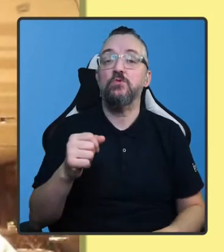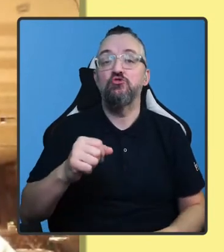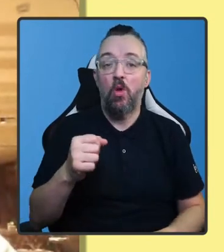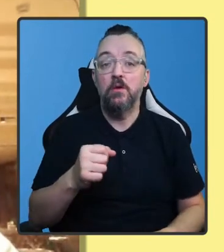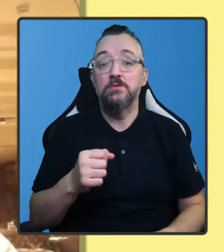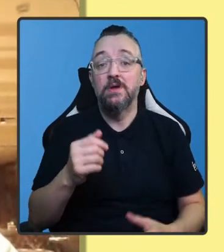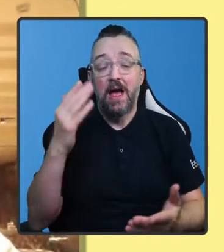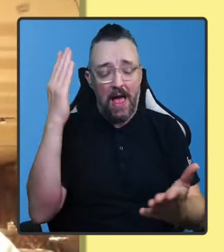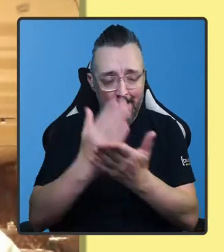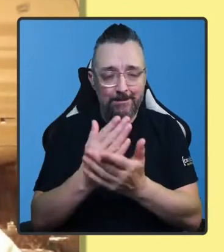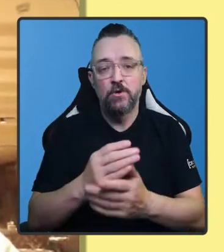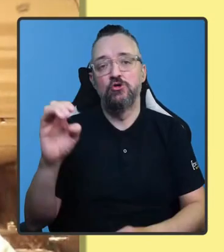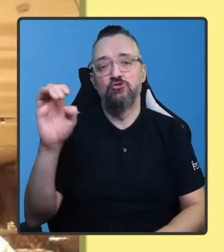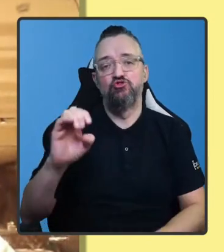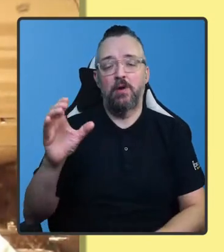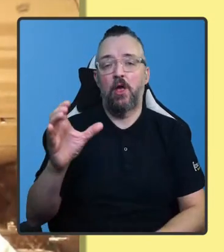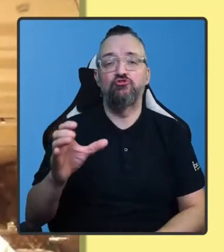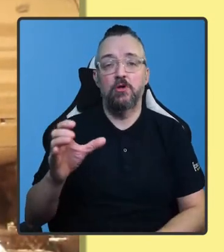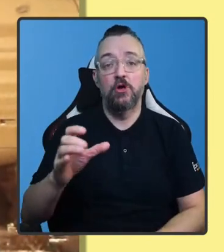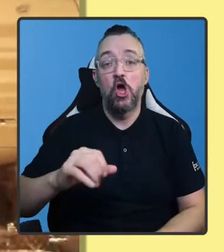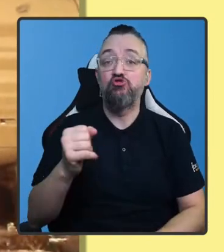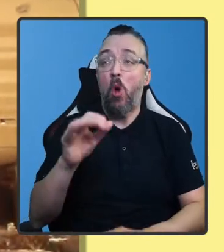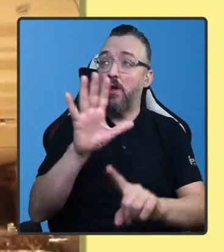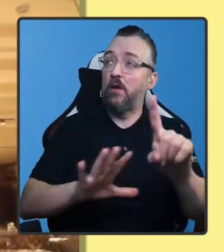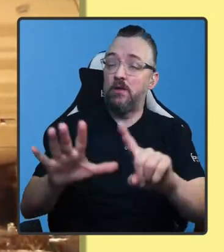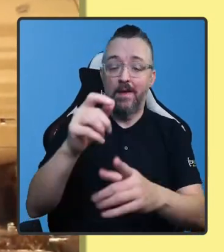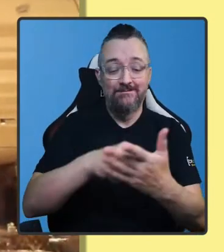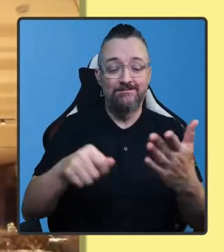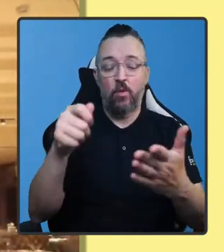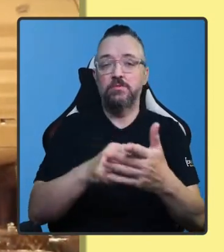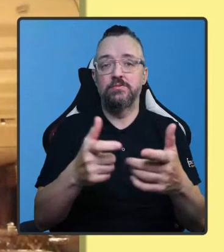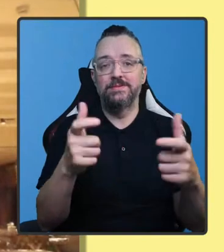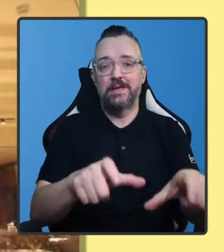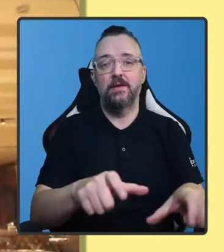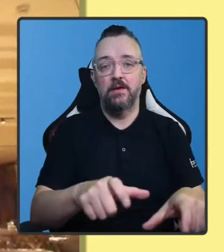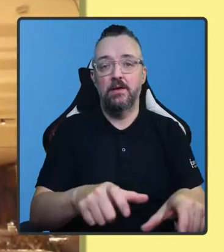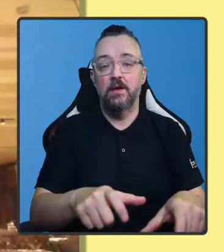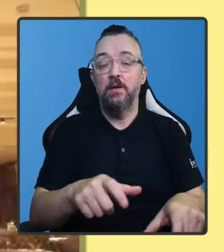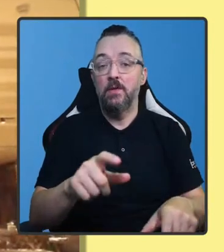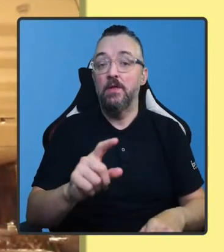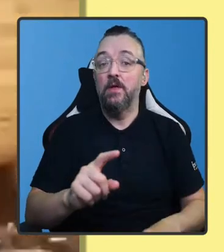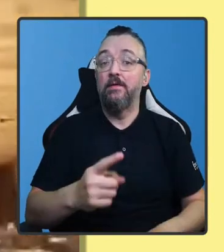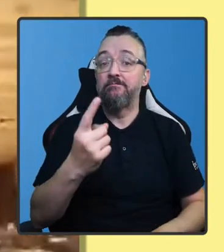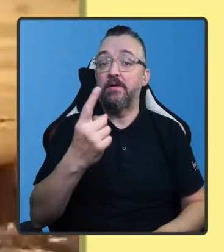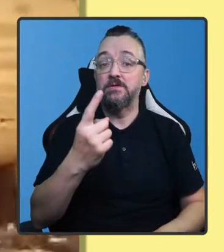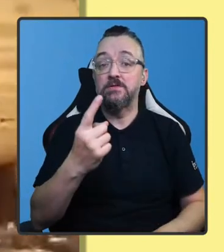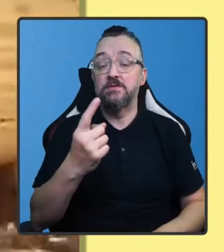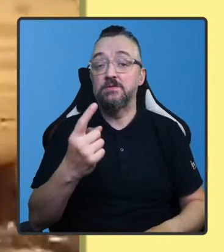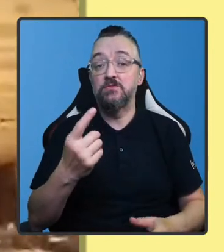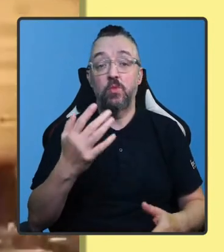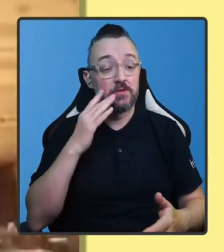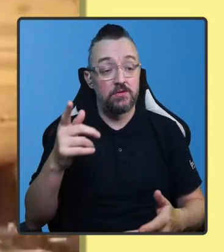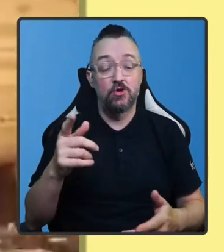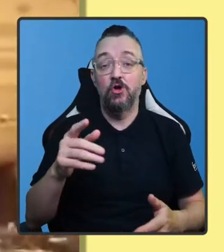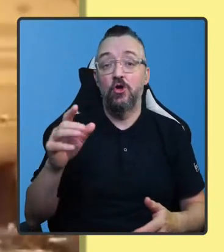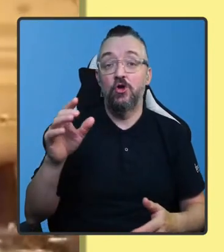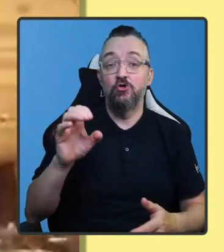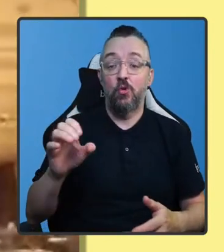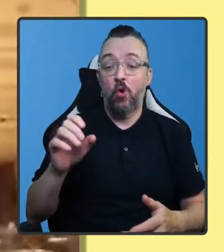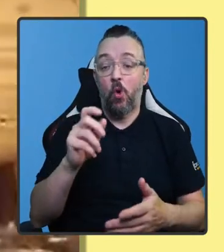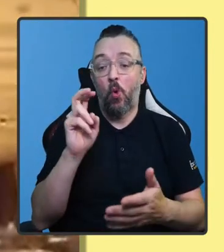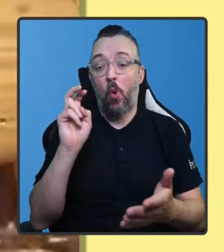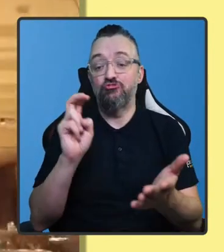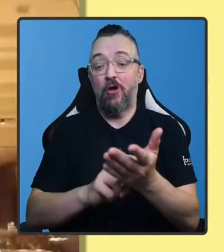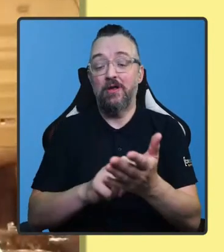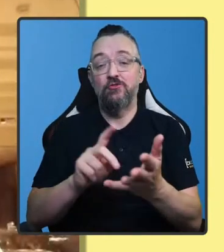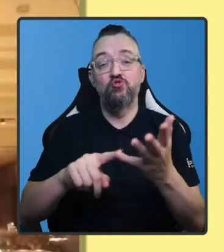Scotland voted to remain. Unfortunately, the forceful contract that the UK has with us meant that we